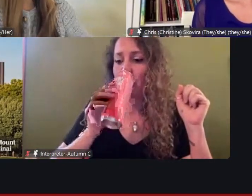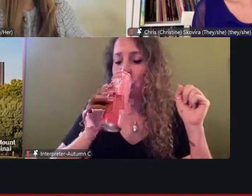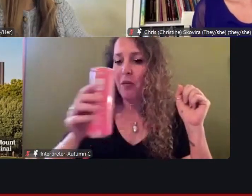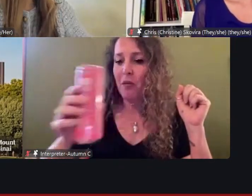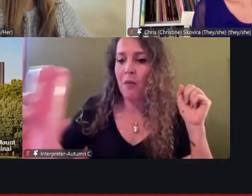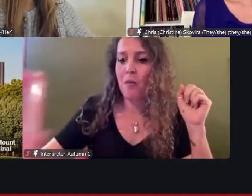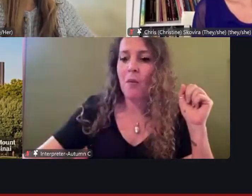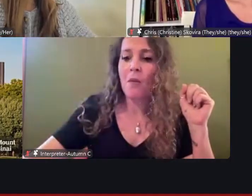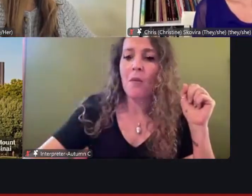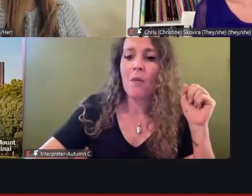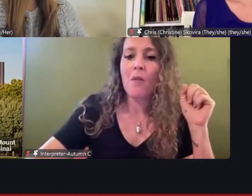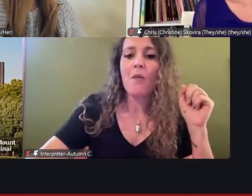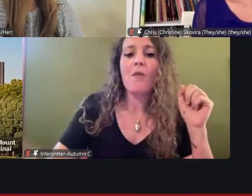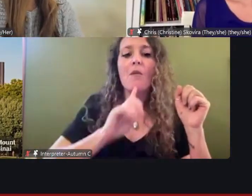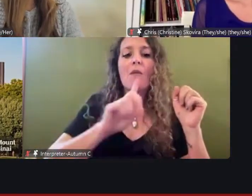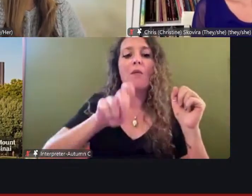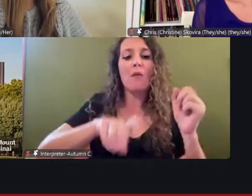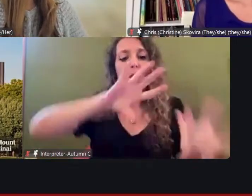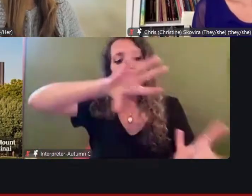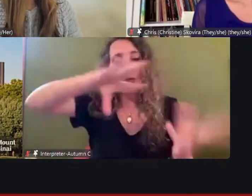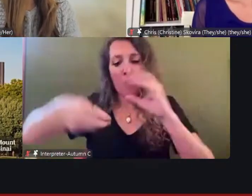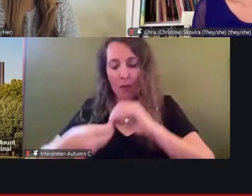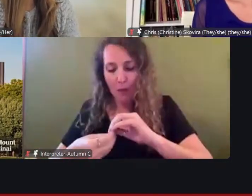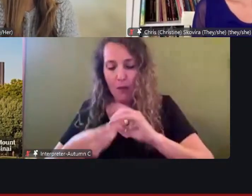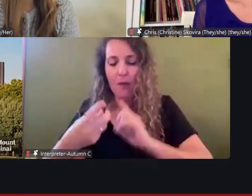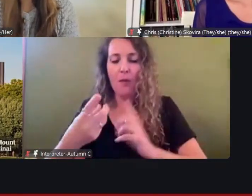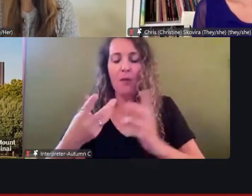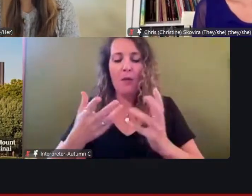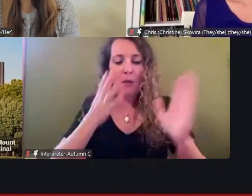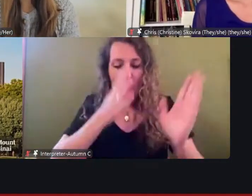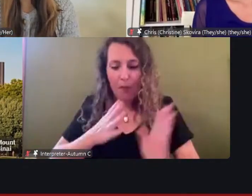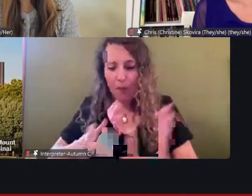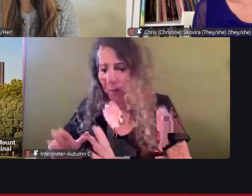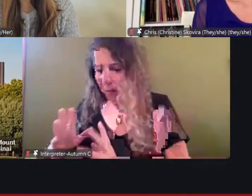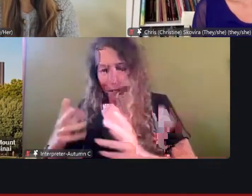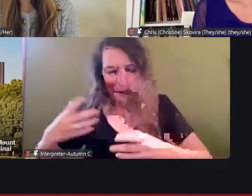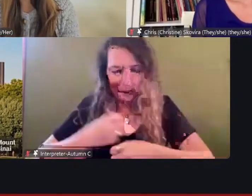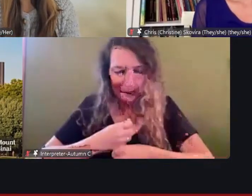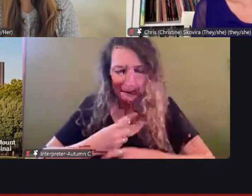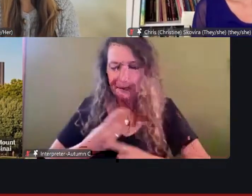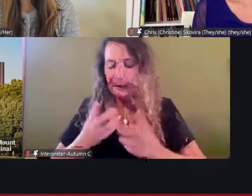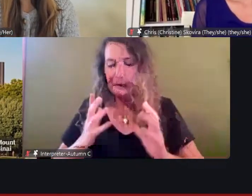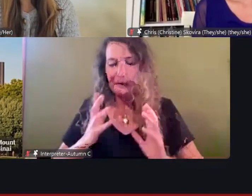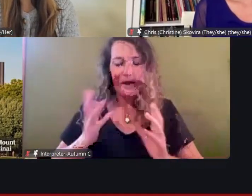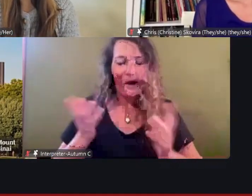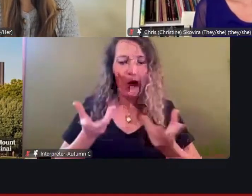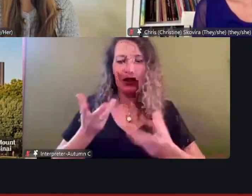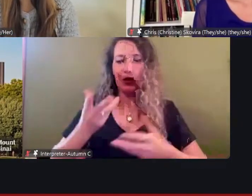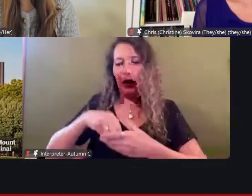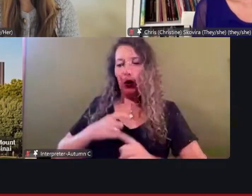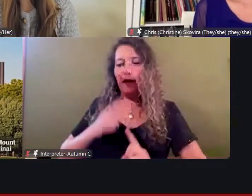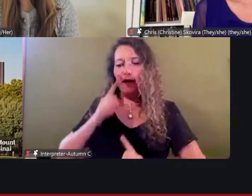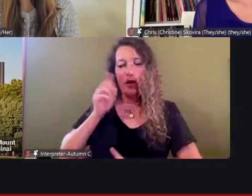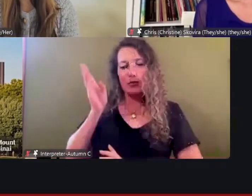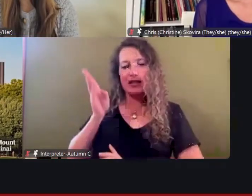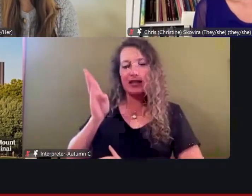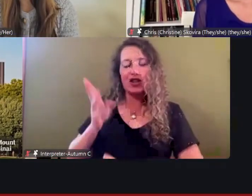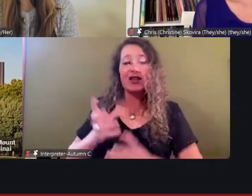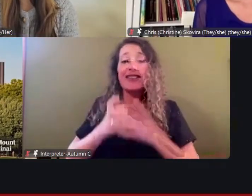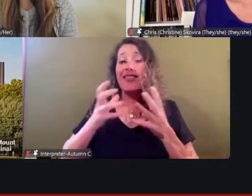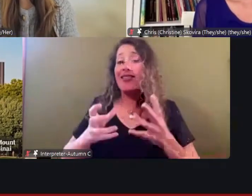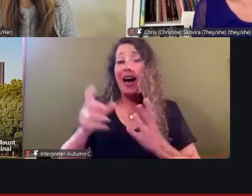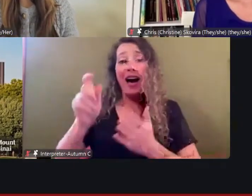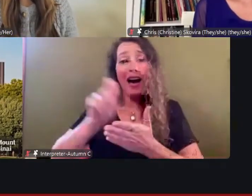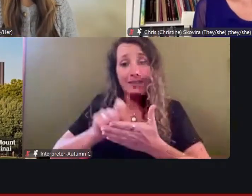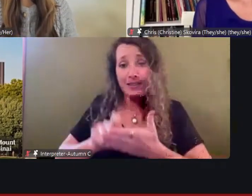prepare for this presentation, because there's a lot of well-established literature and studies that talk